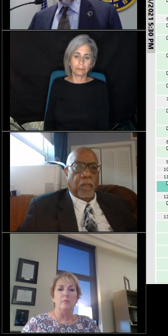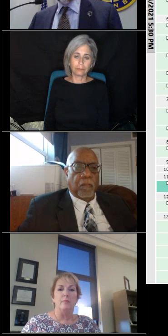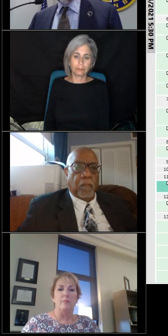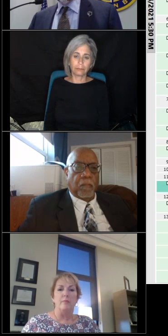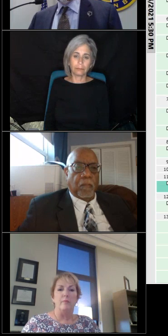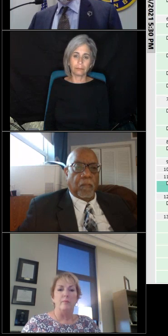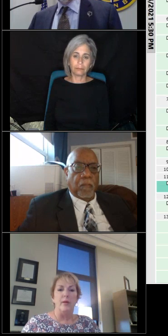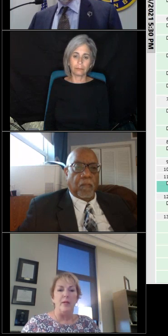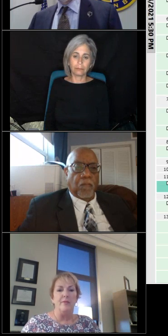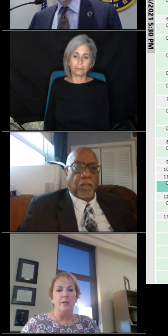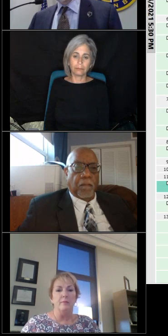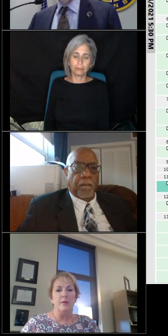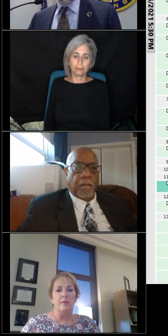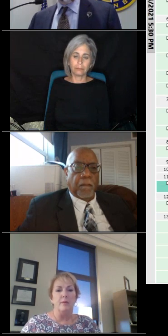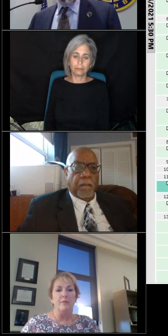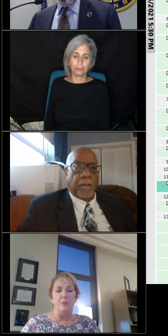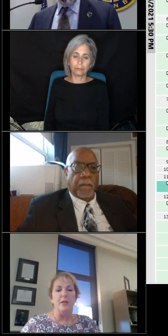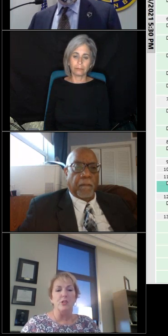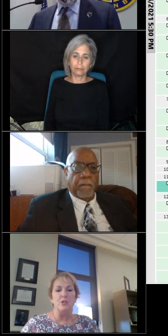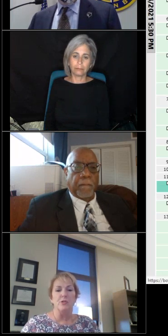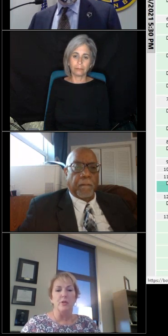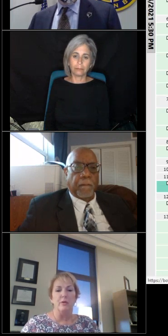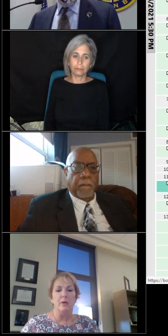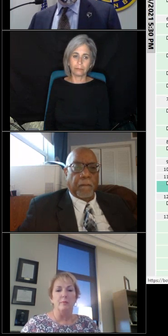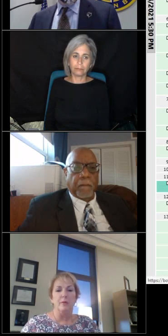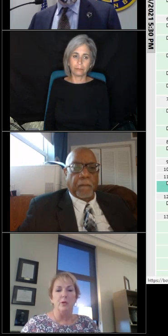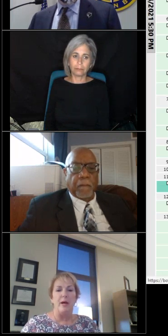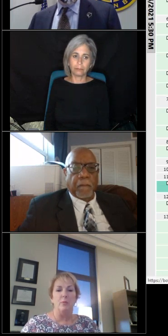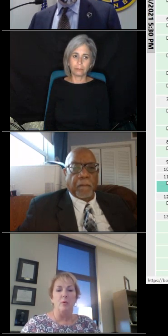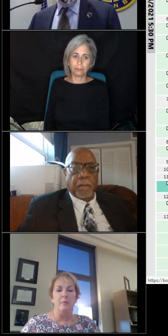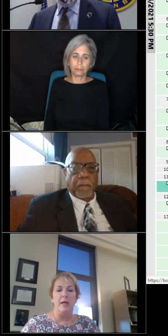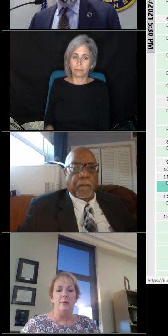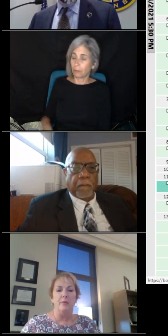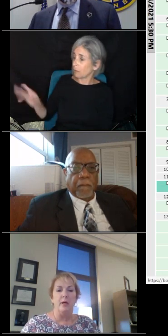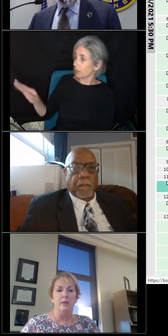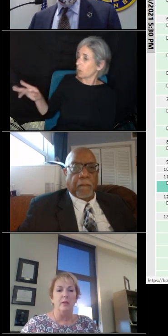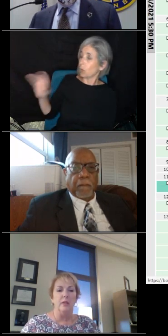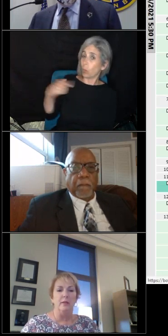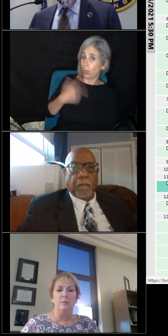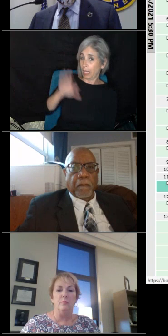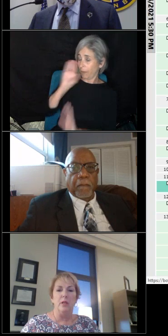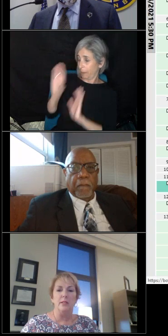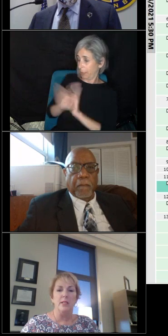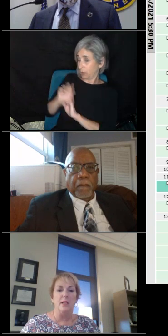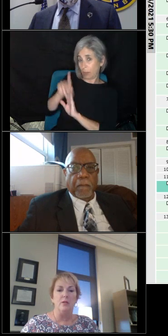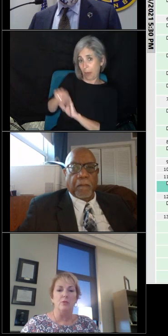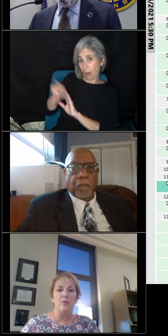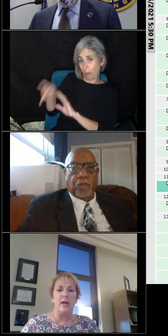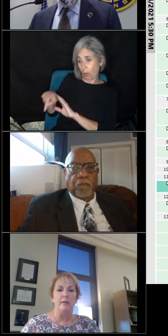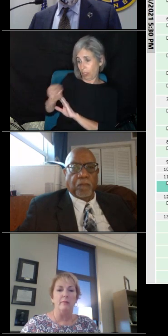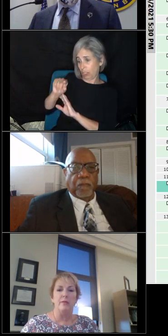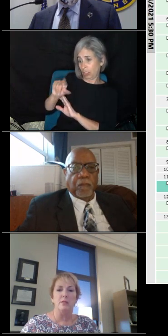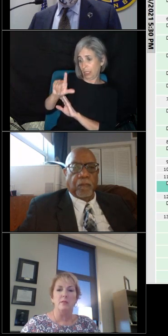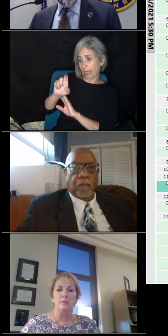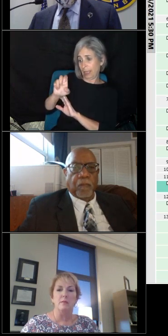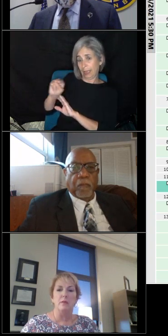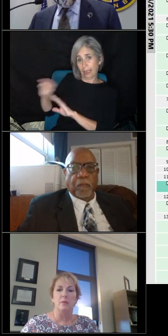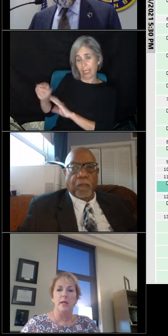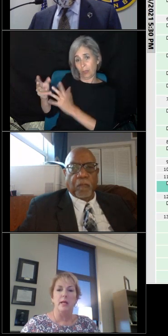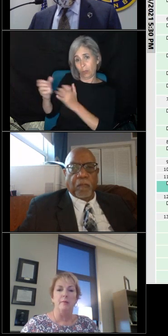So, yeah, Who's we have leading? a few pictures or a little PowerPoint, Mayor, and Glenn would like to take you through that,